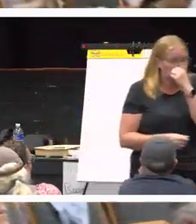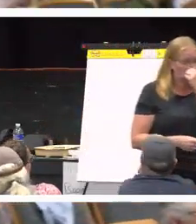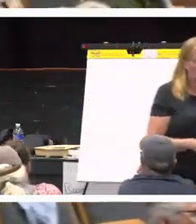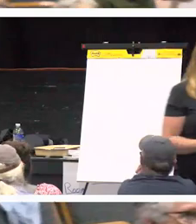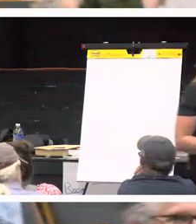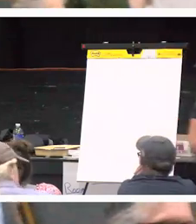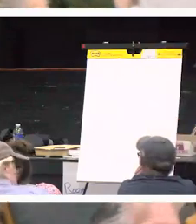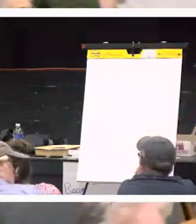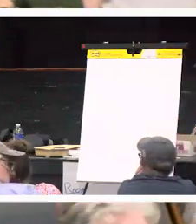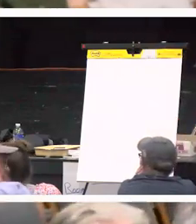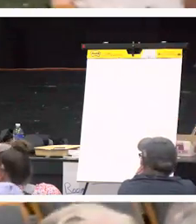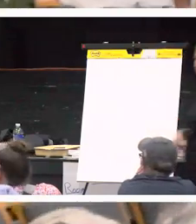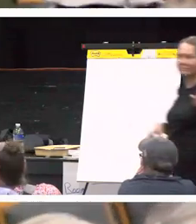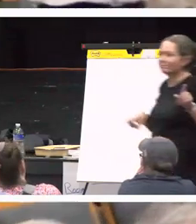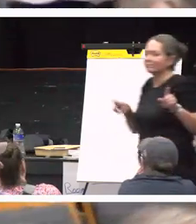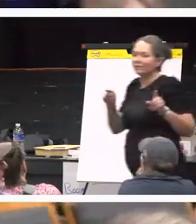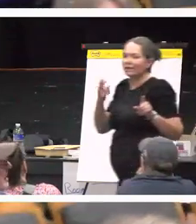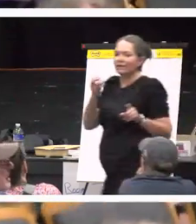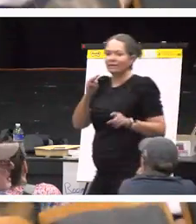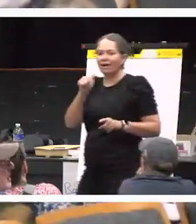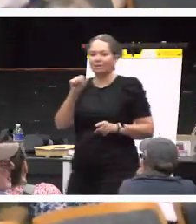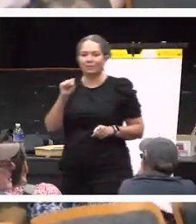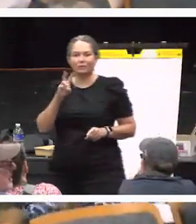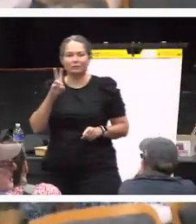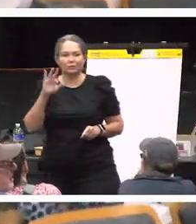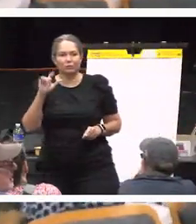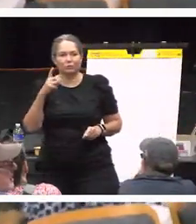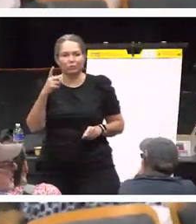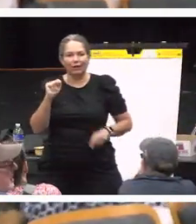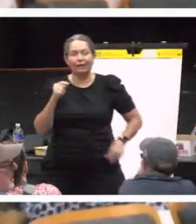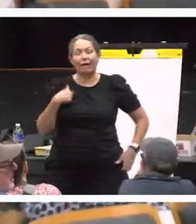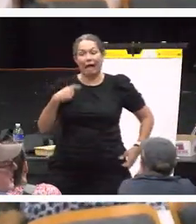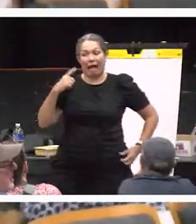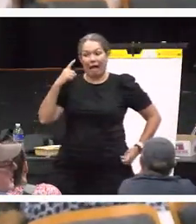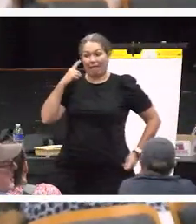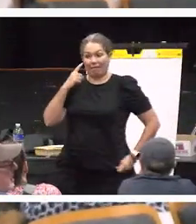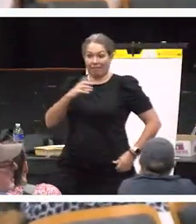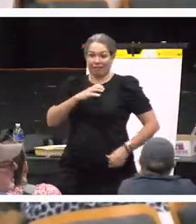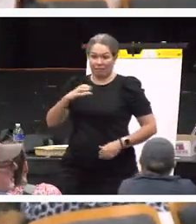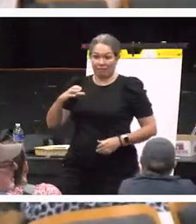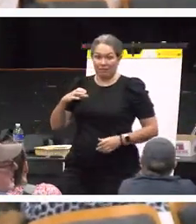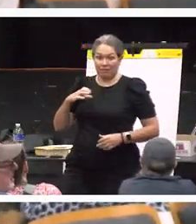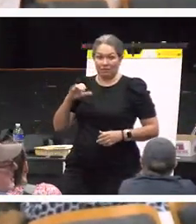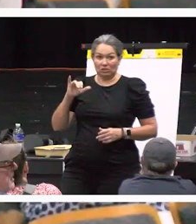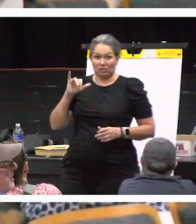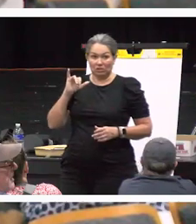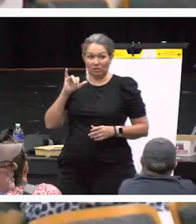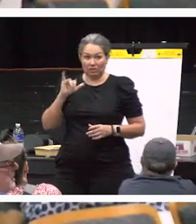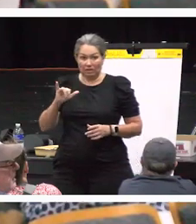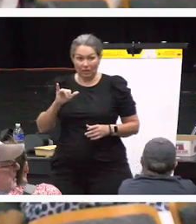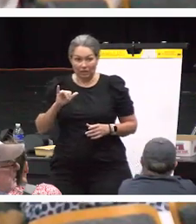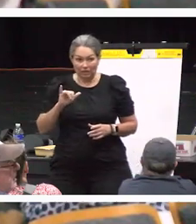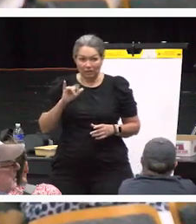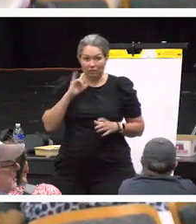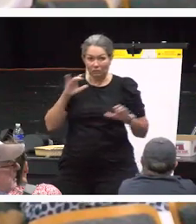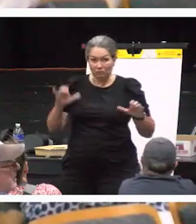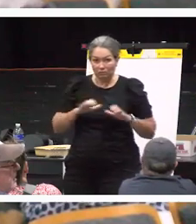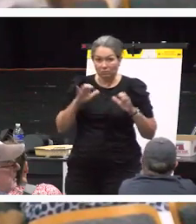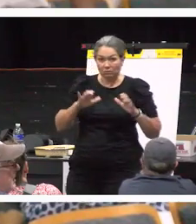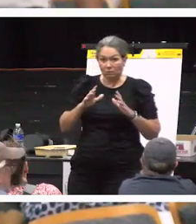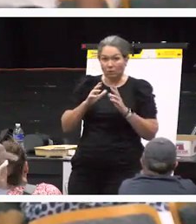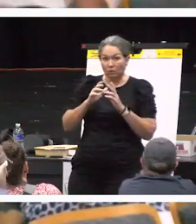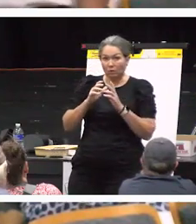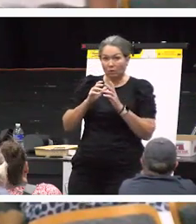Hi, I'm Thomas Weiss. I think a regional commission should be convened to develop a plan for flood prevention